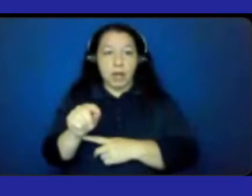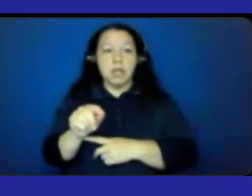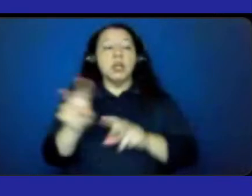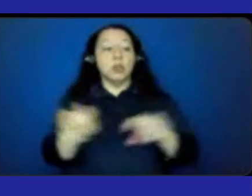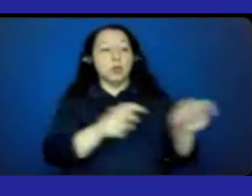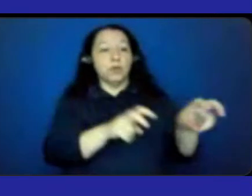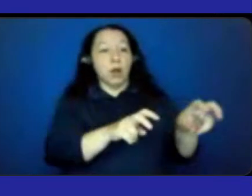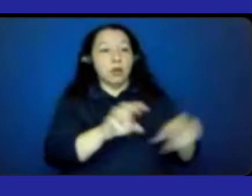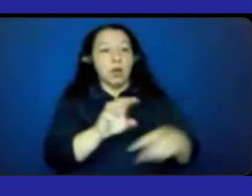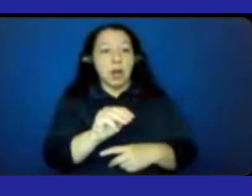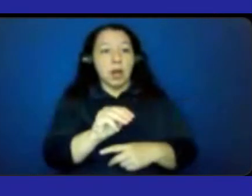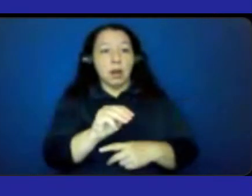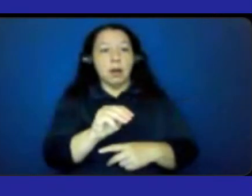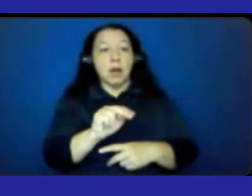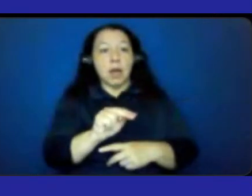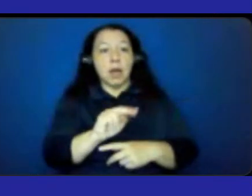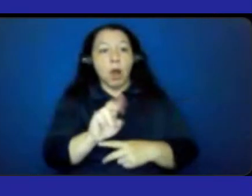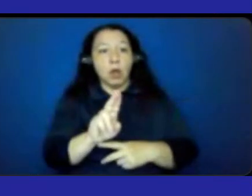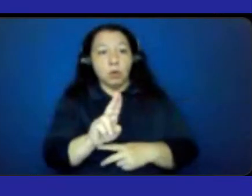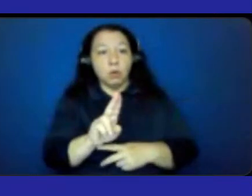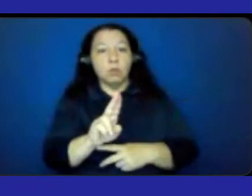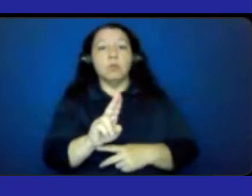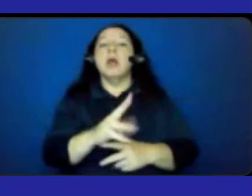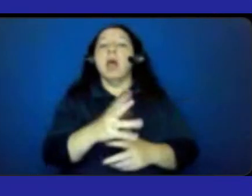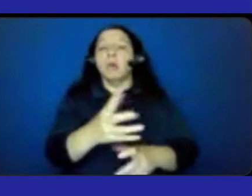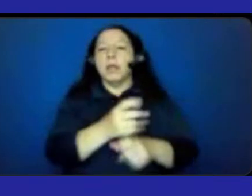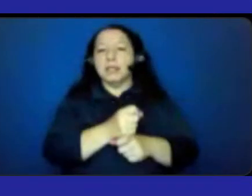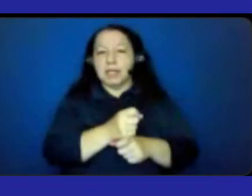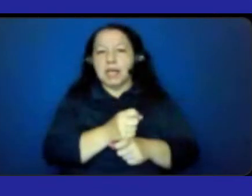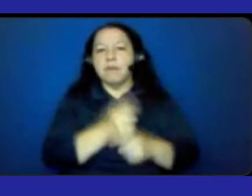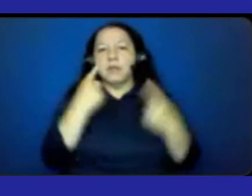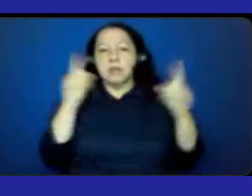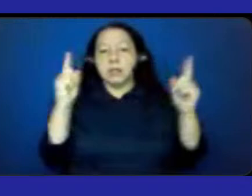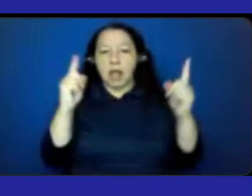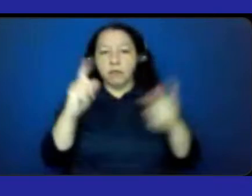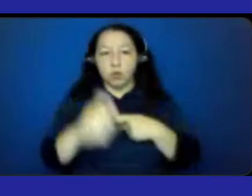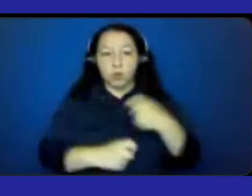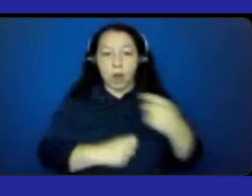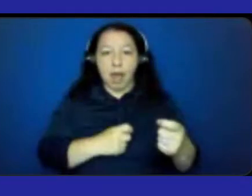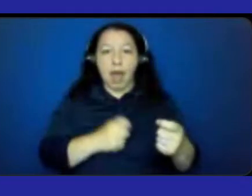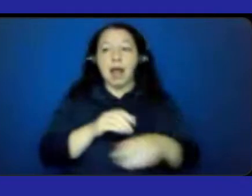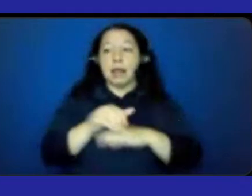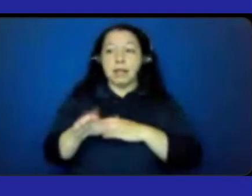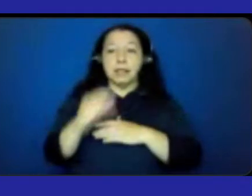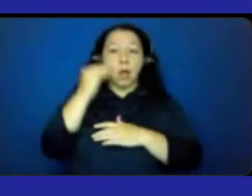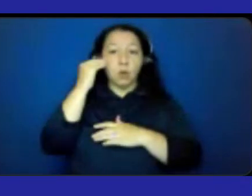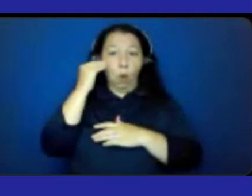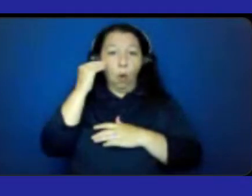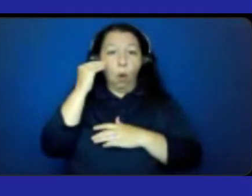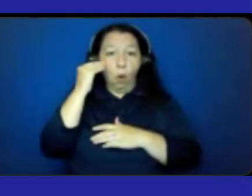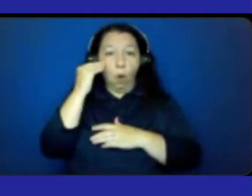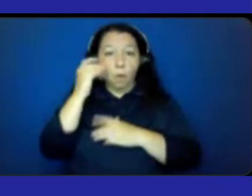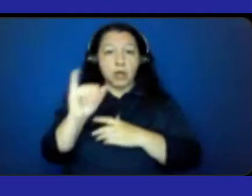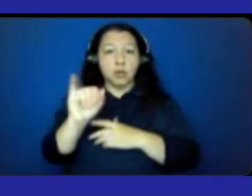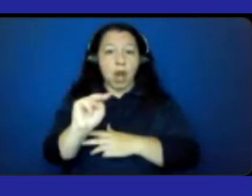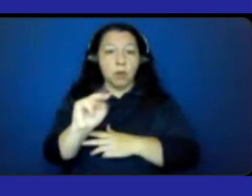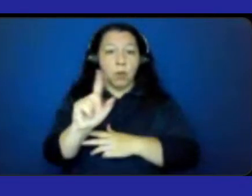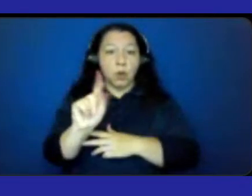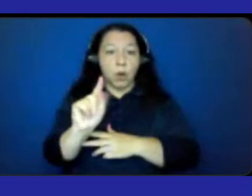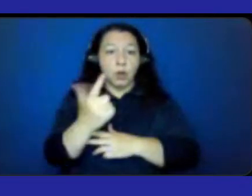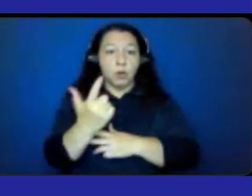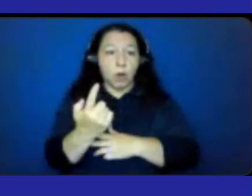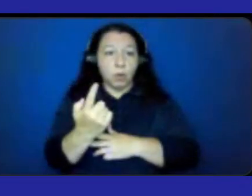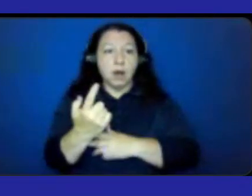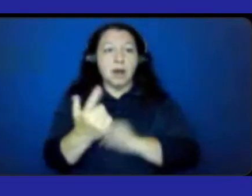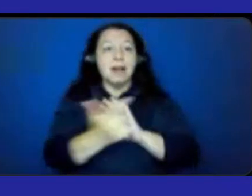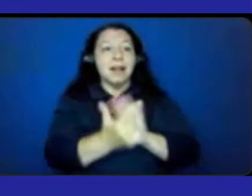received a successful transplant and was then discharged home in January of 2021. Legal Health is continuing to